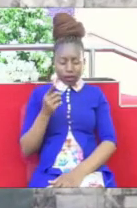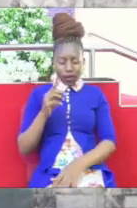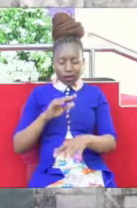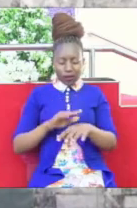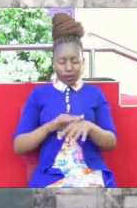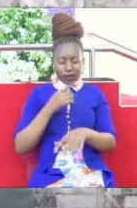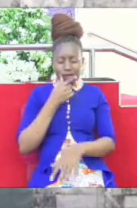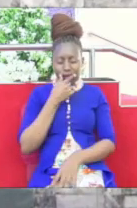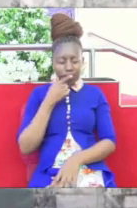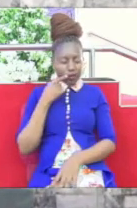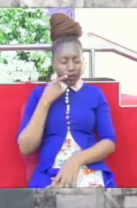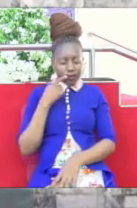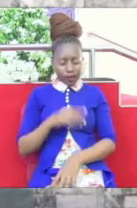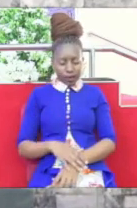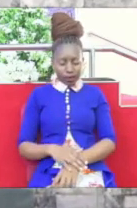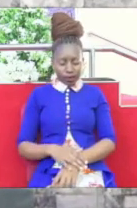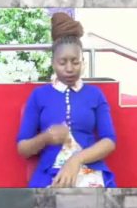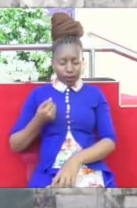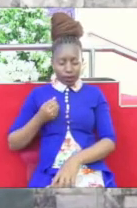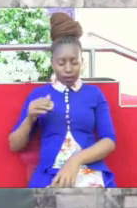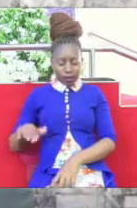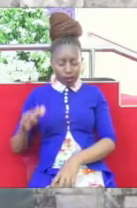taken. Your sin is atoned.